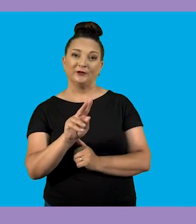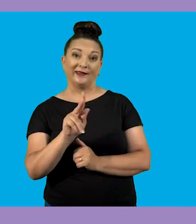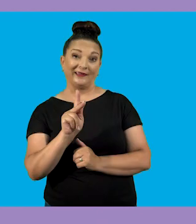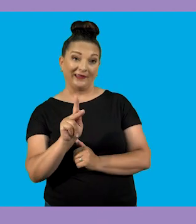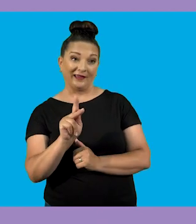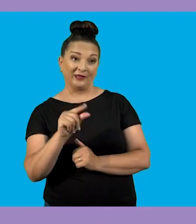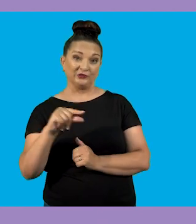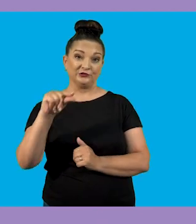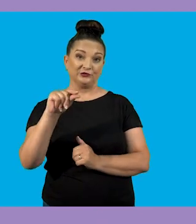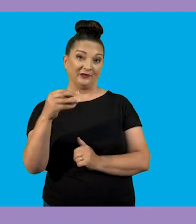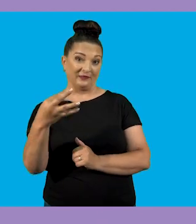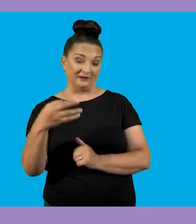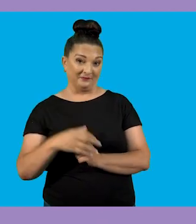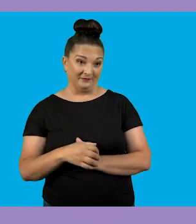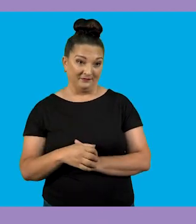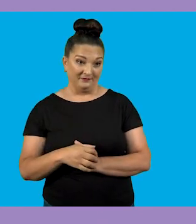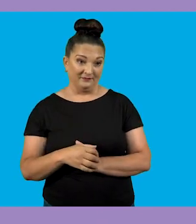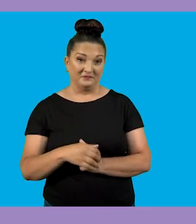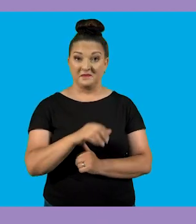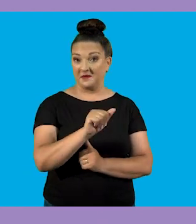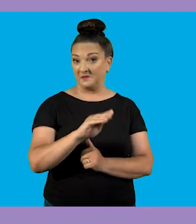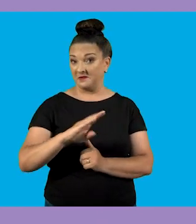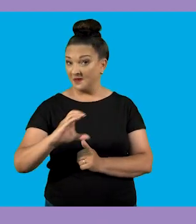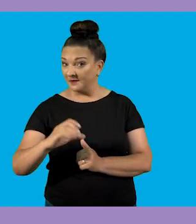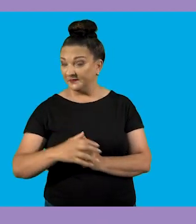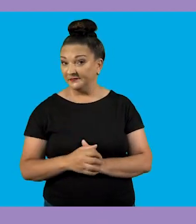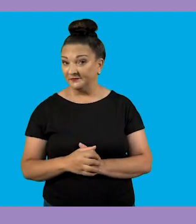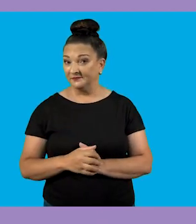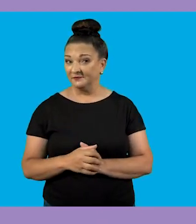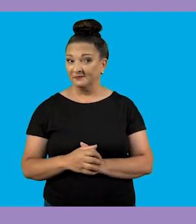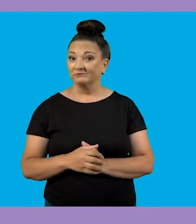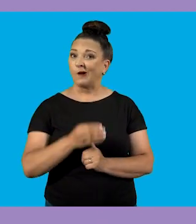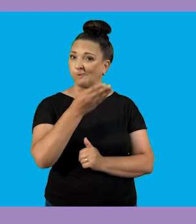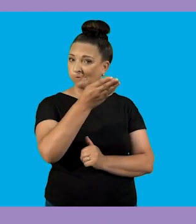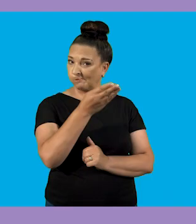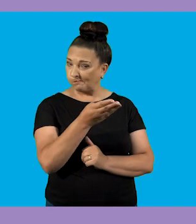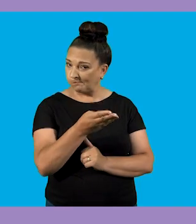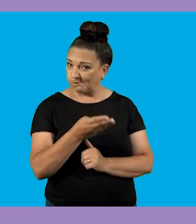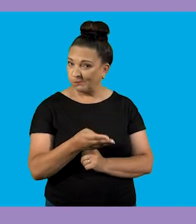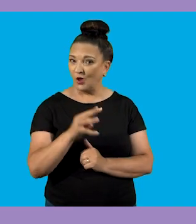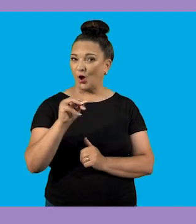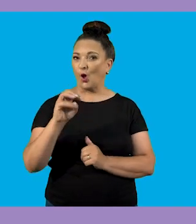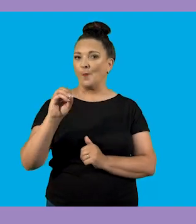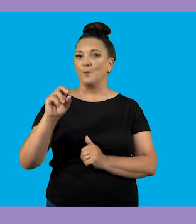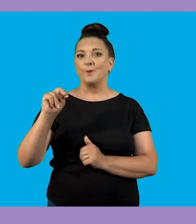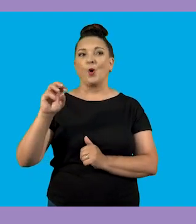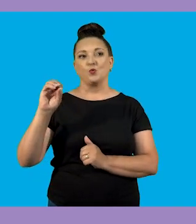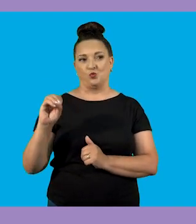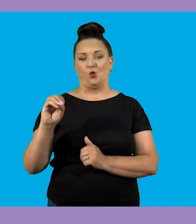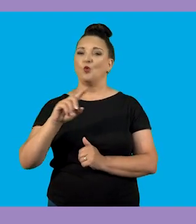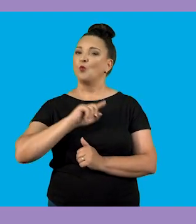We have 42k cubed. Or we have ABC. These are examples